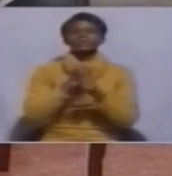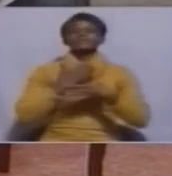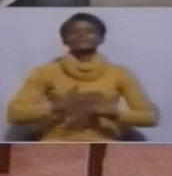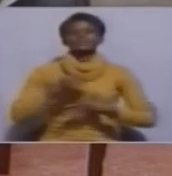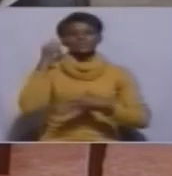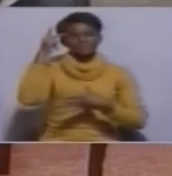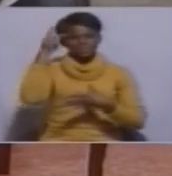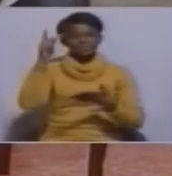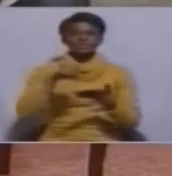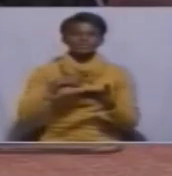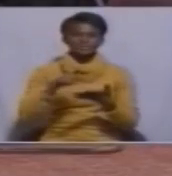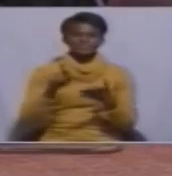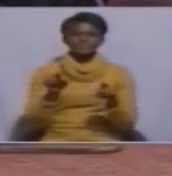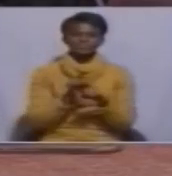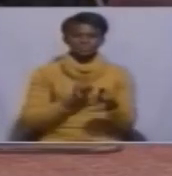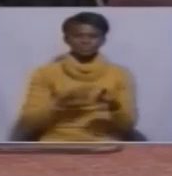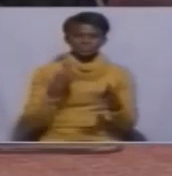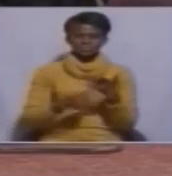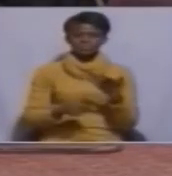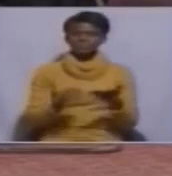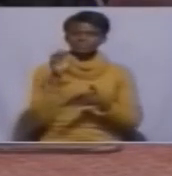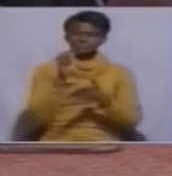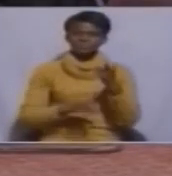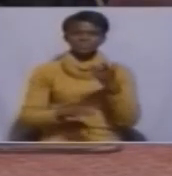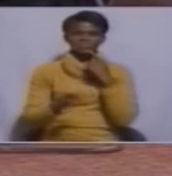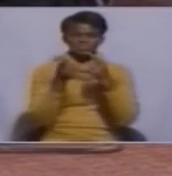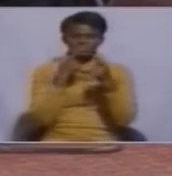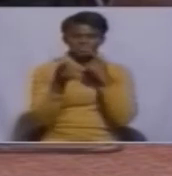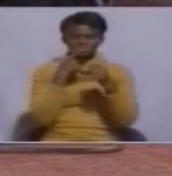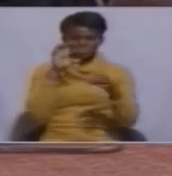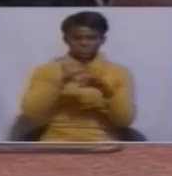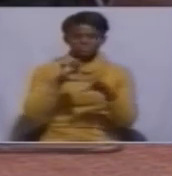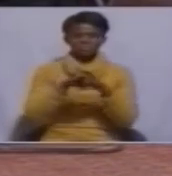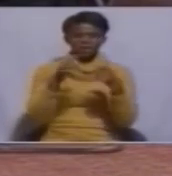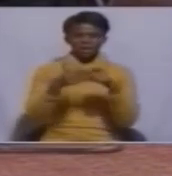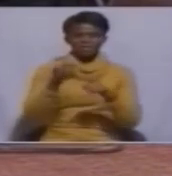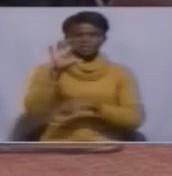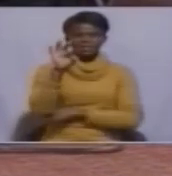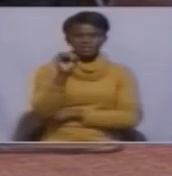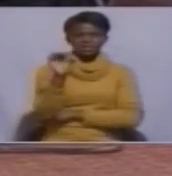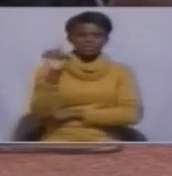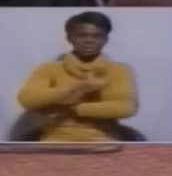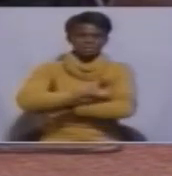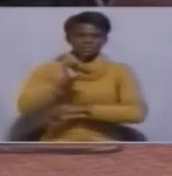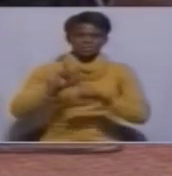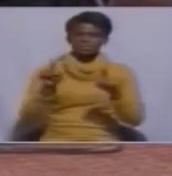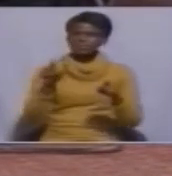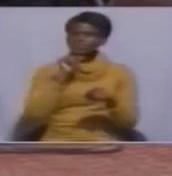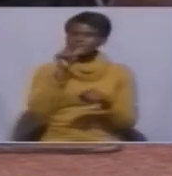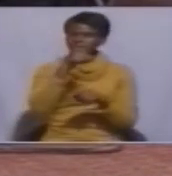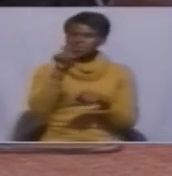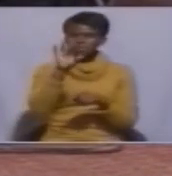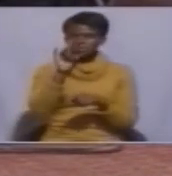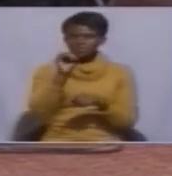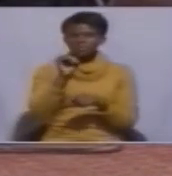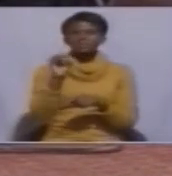parties. We're also looking at the clause which talks about by-elections being held within 90 days, yes, but not within 180 days period that